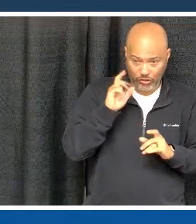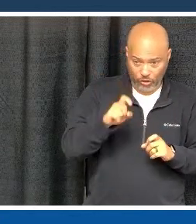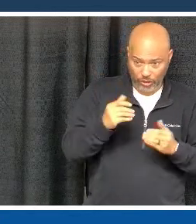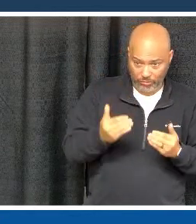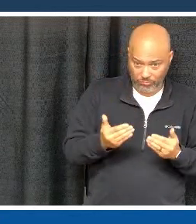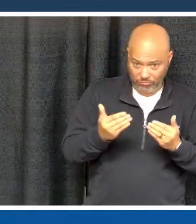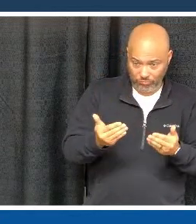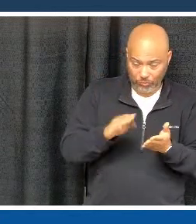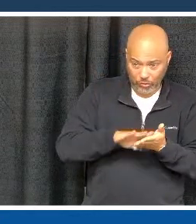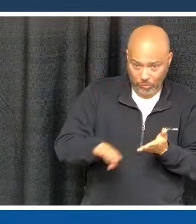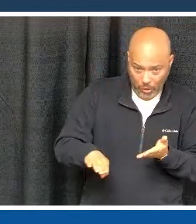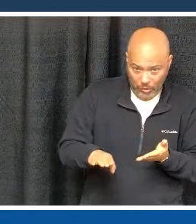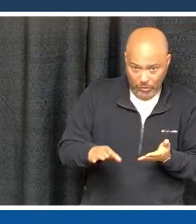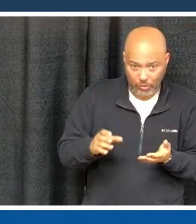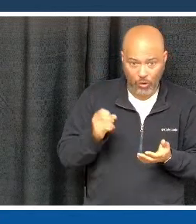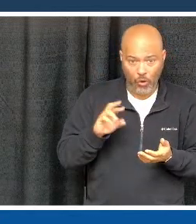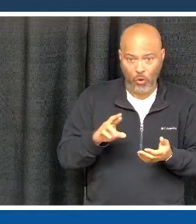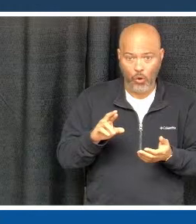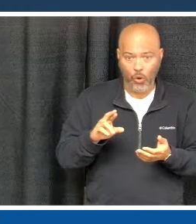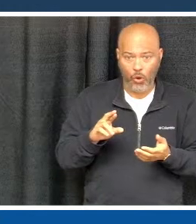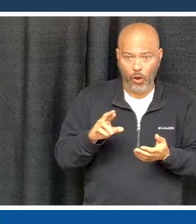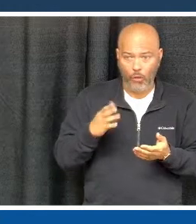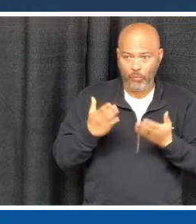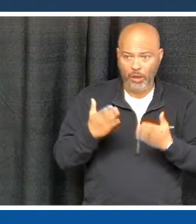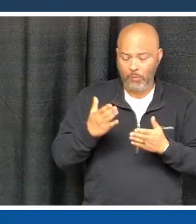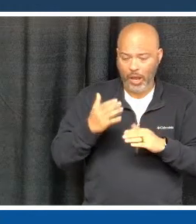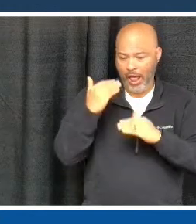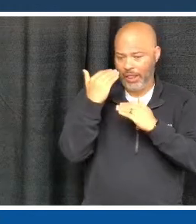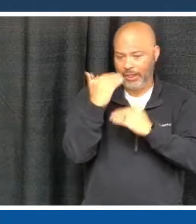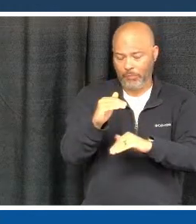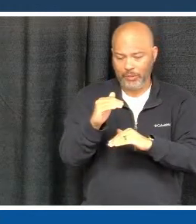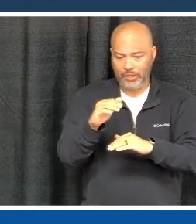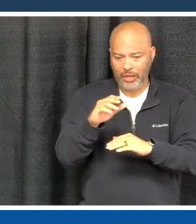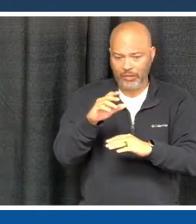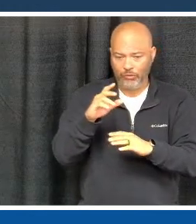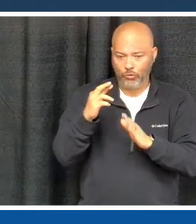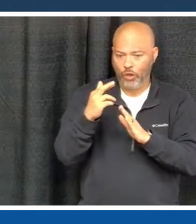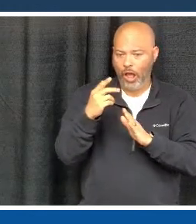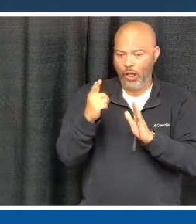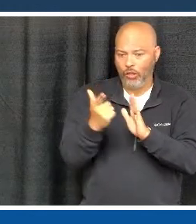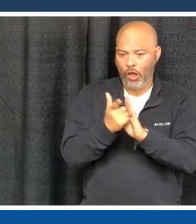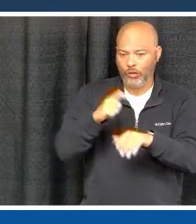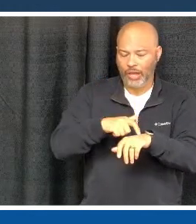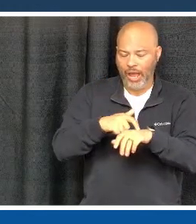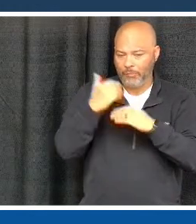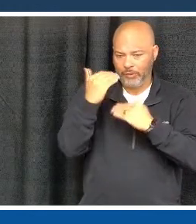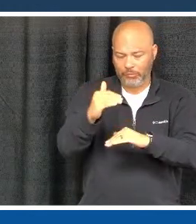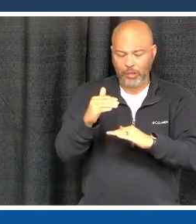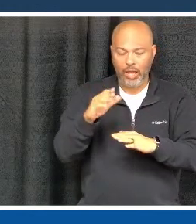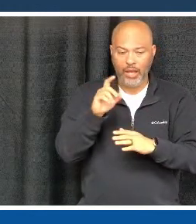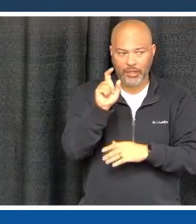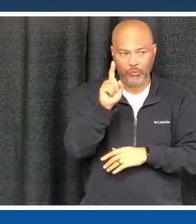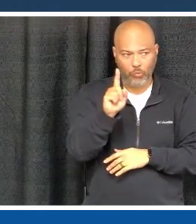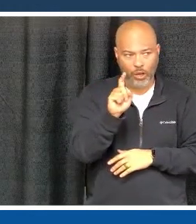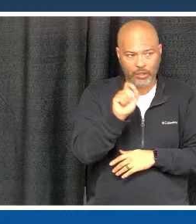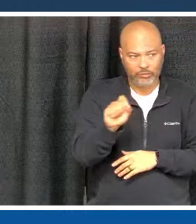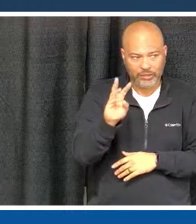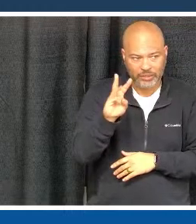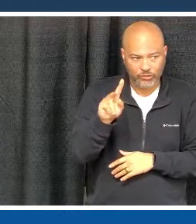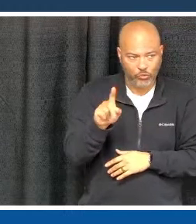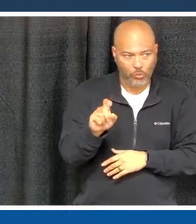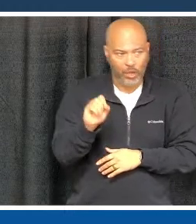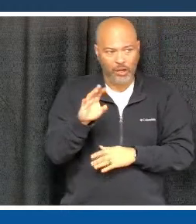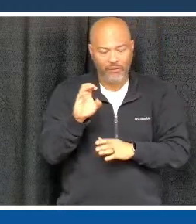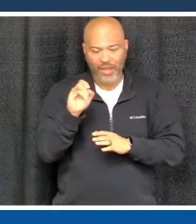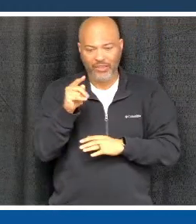should be dismissed? Maybe it's a statute of limitations issue or something like that. Section 1-621 of the